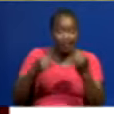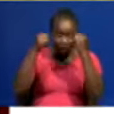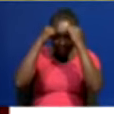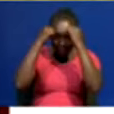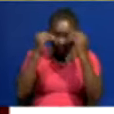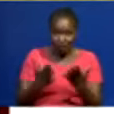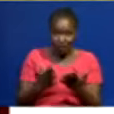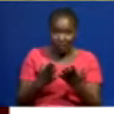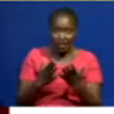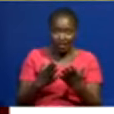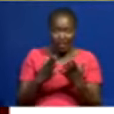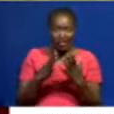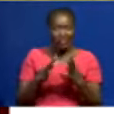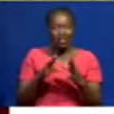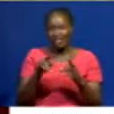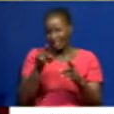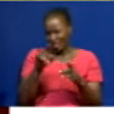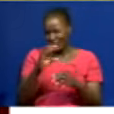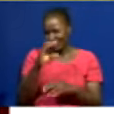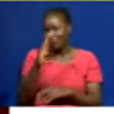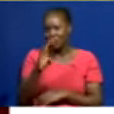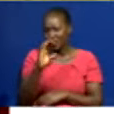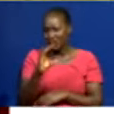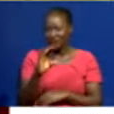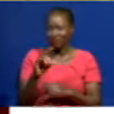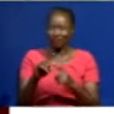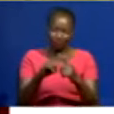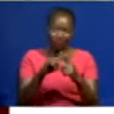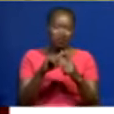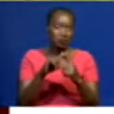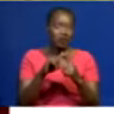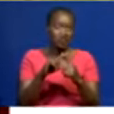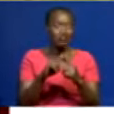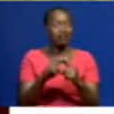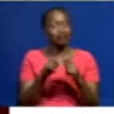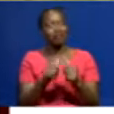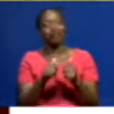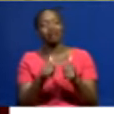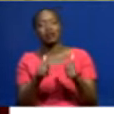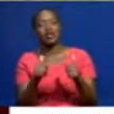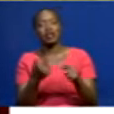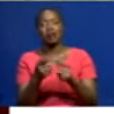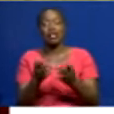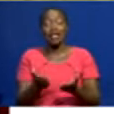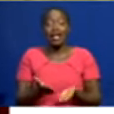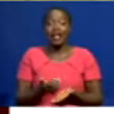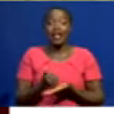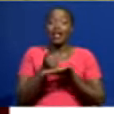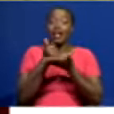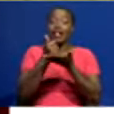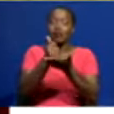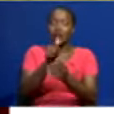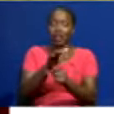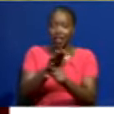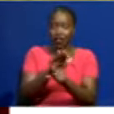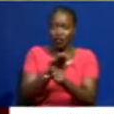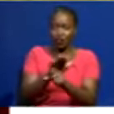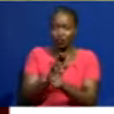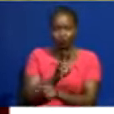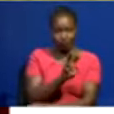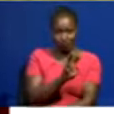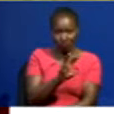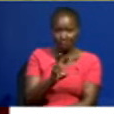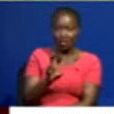this CBC positively, and really it is helping them so much. You can see